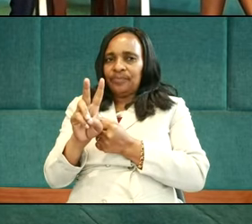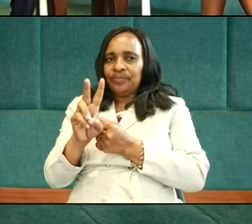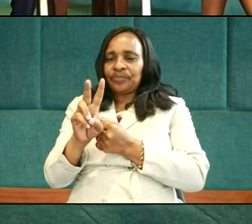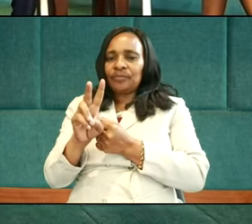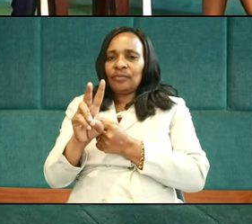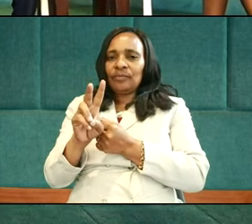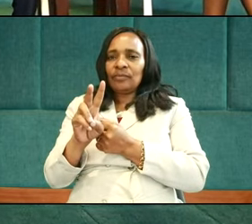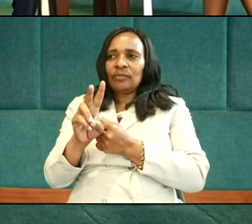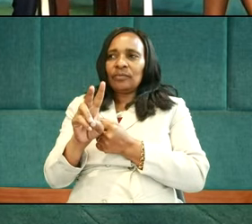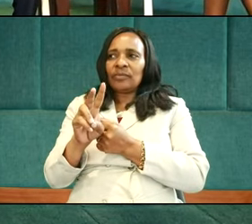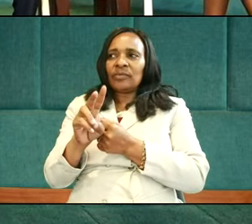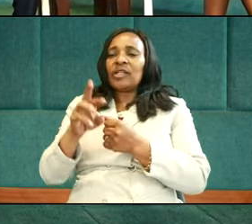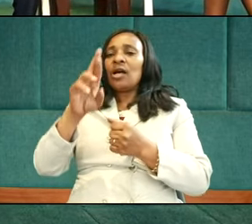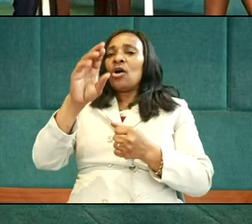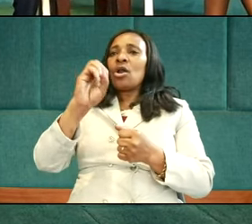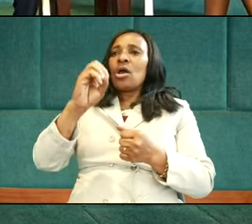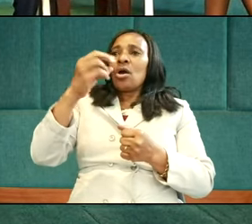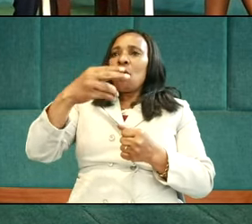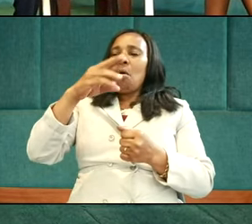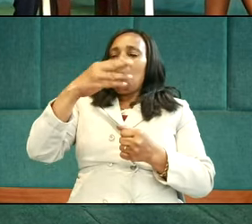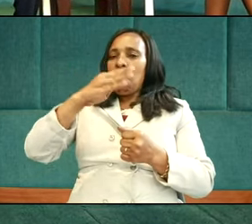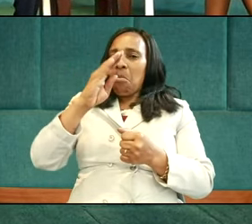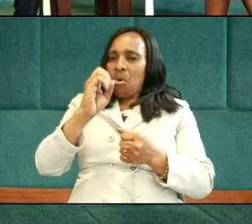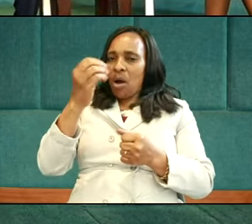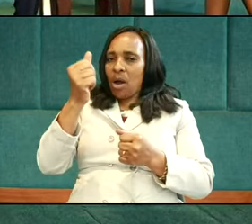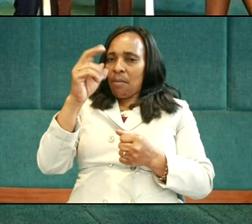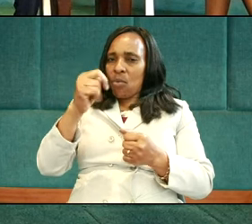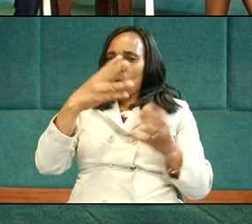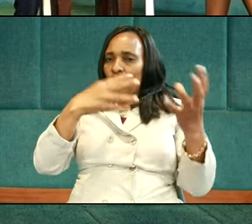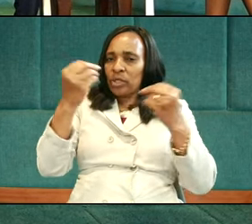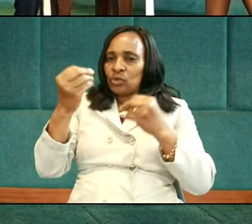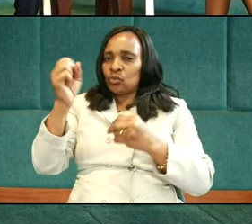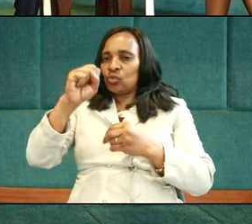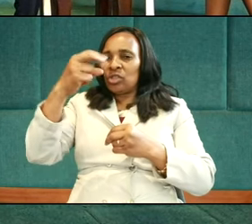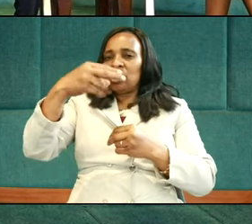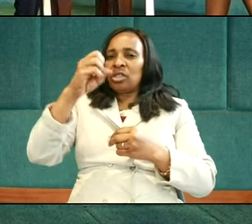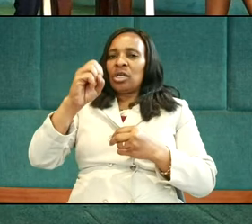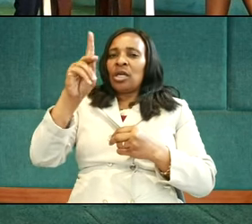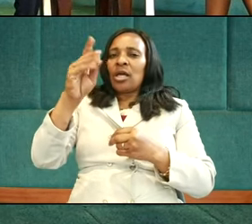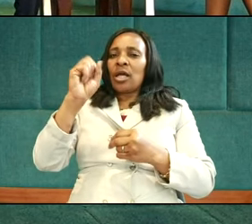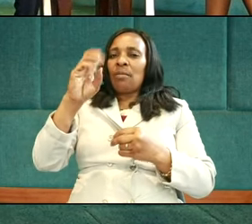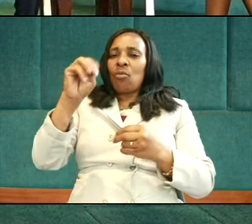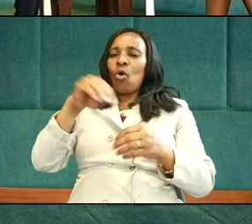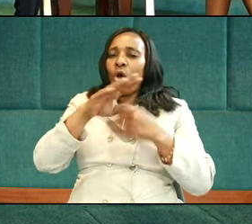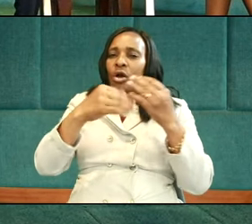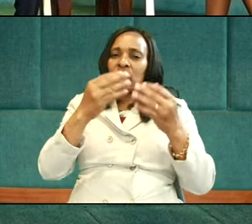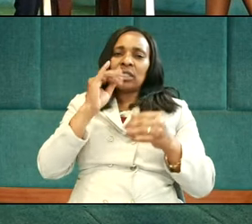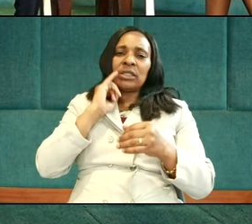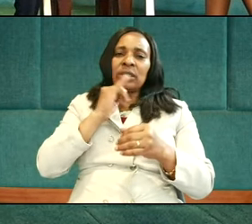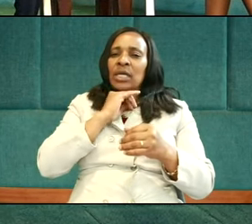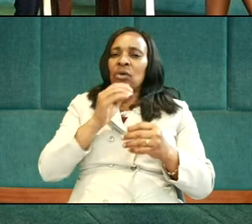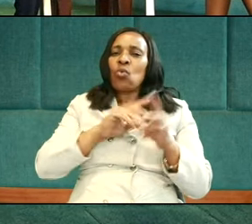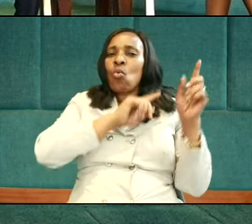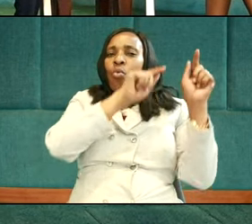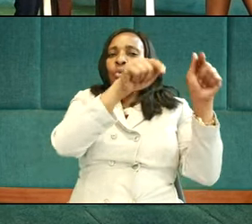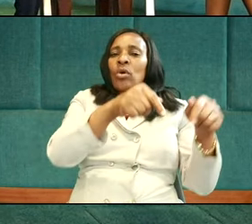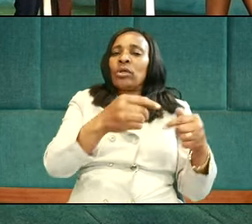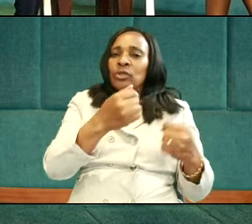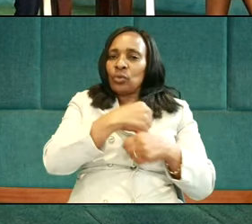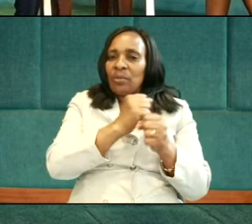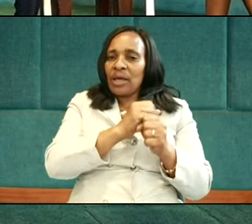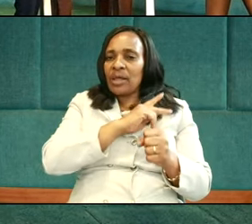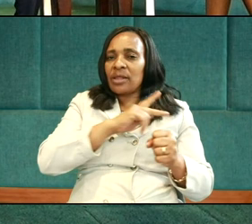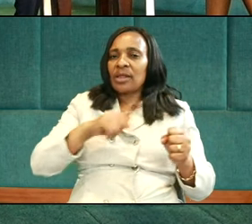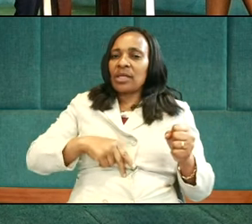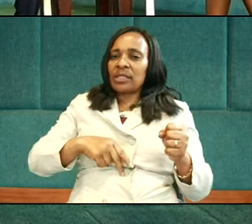12. Okay, Rehoboam went to Shechem, for all Israel had gone there to make him a king. When Jeroboam,